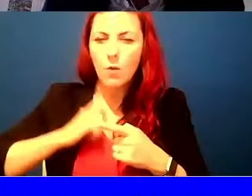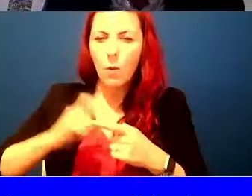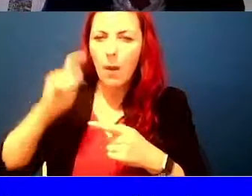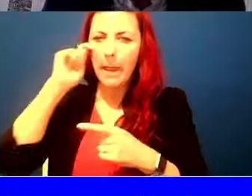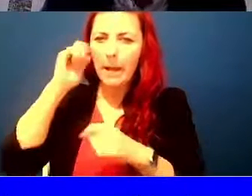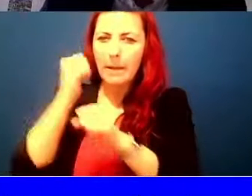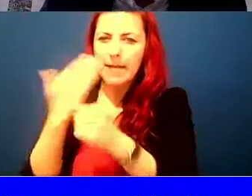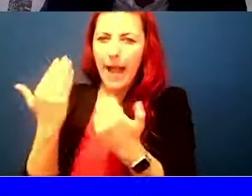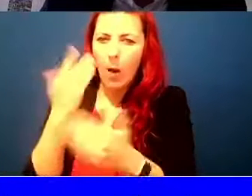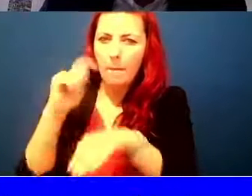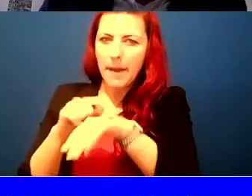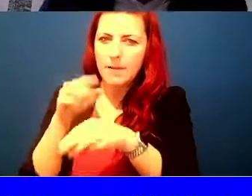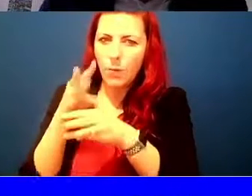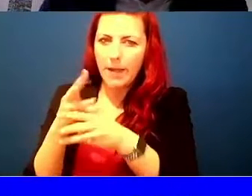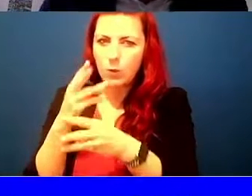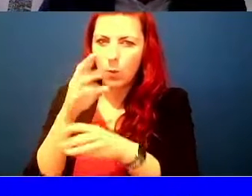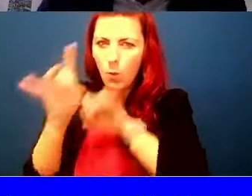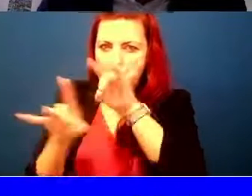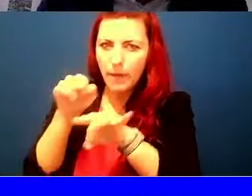witness in court.